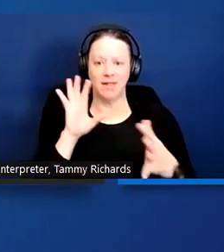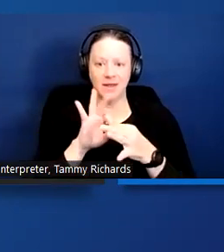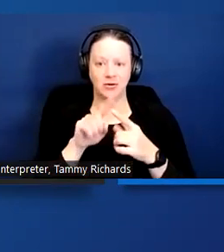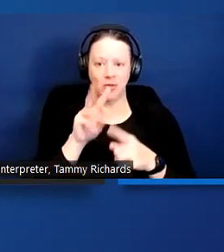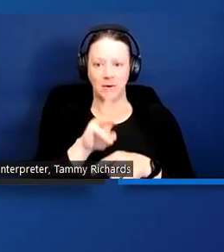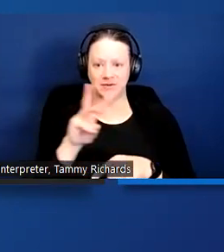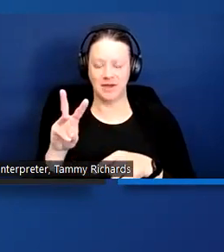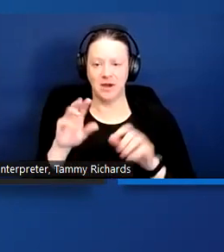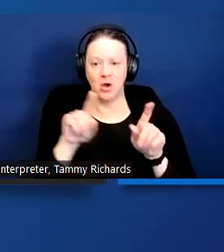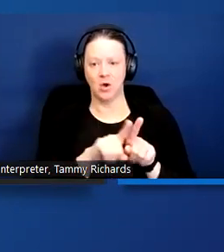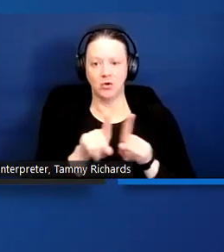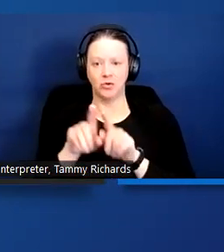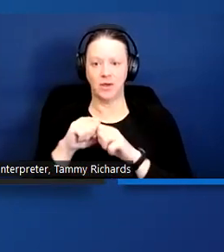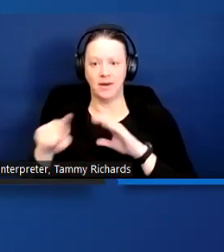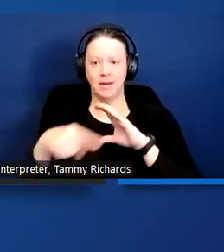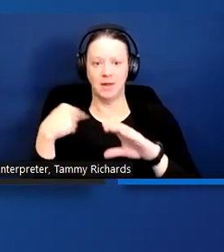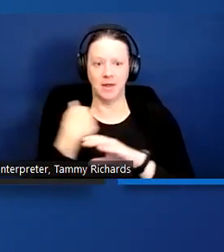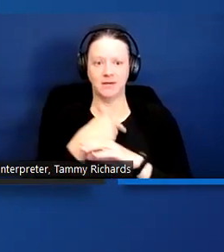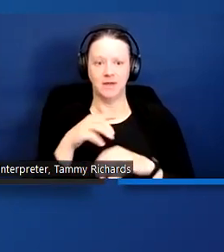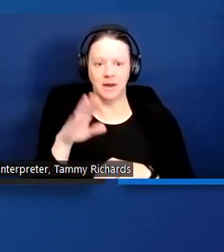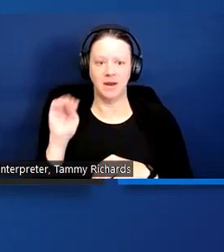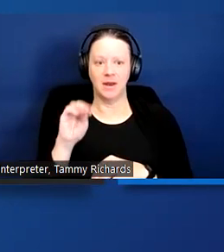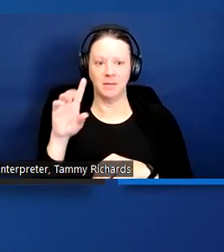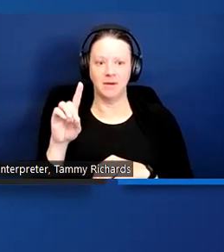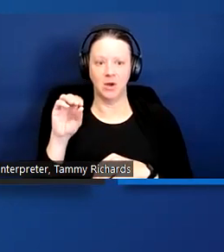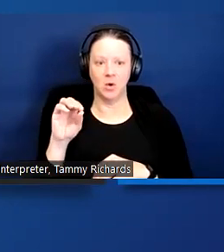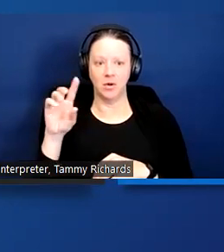website. You can also email us at